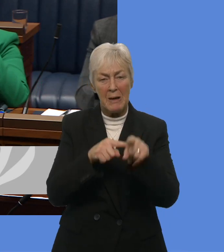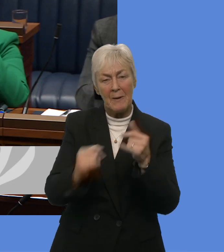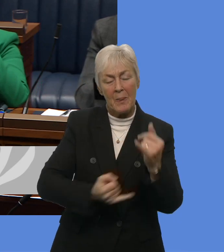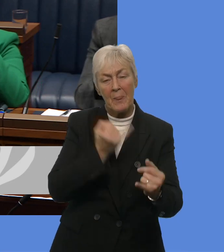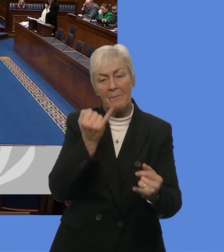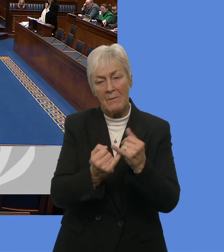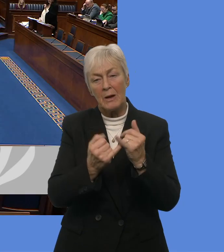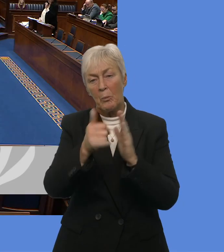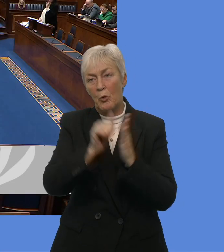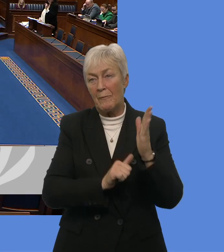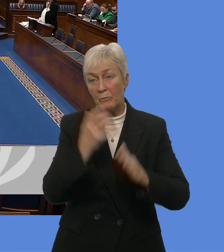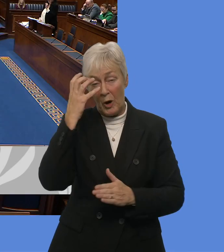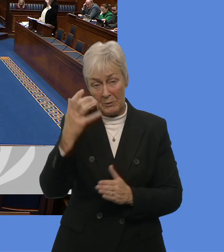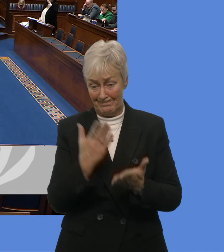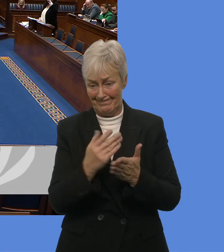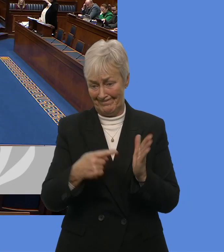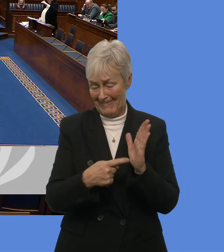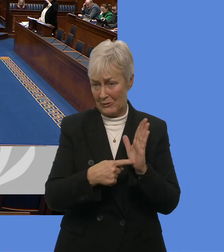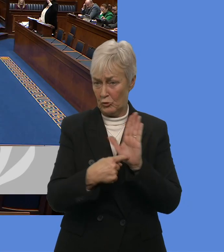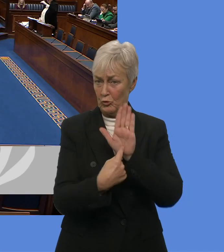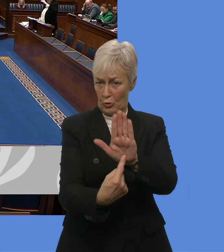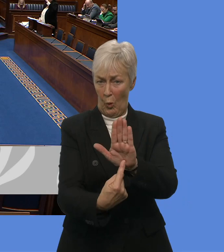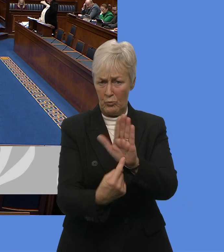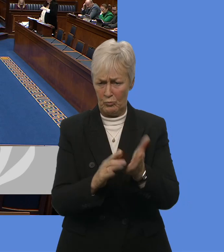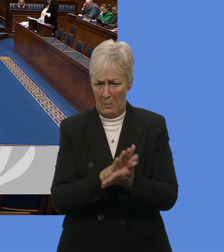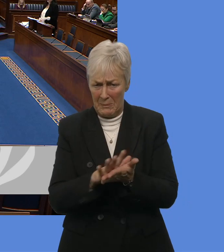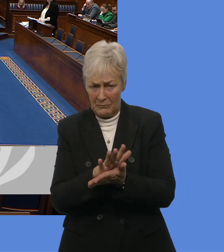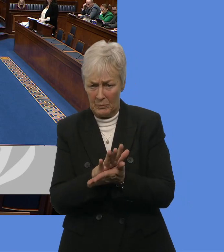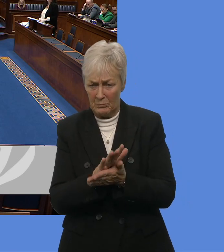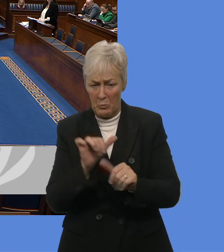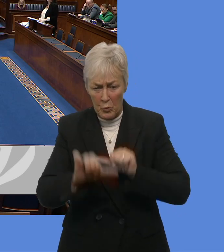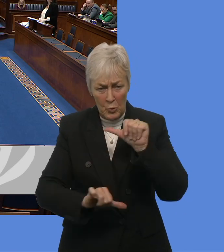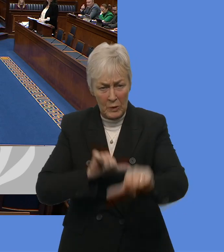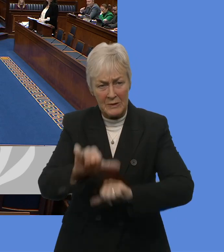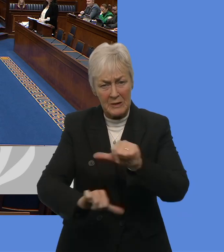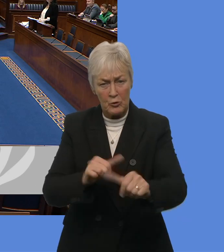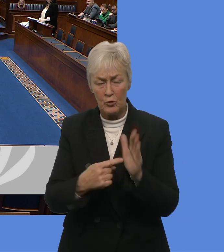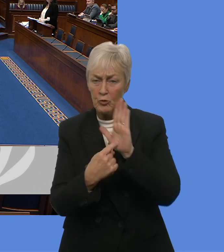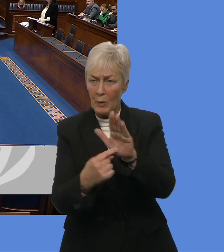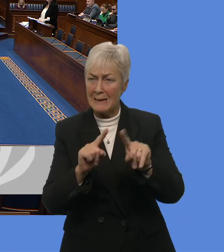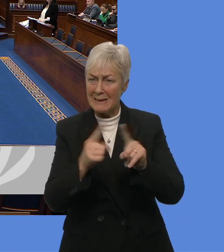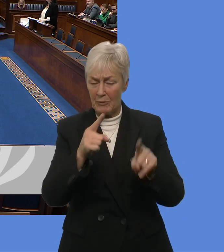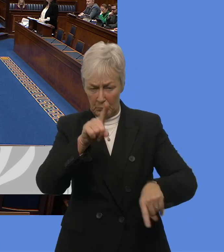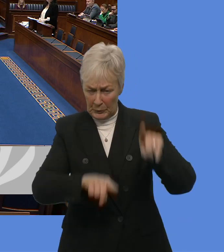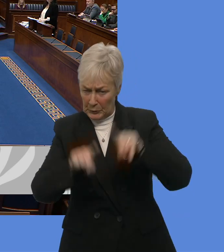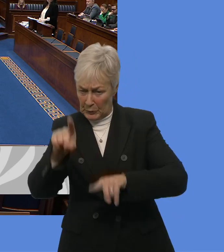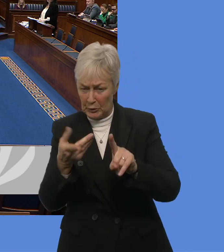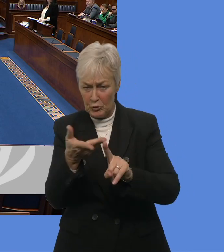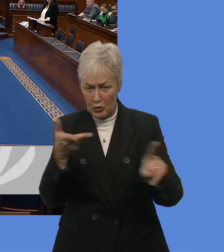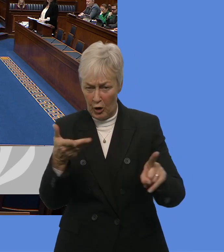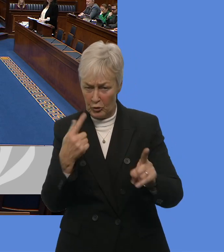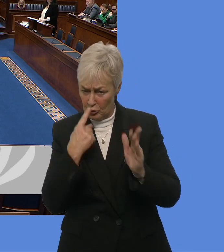for government. So that will show you real and meaningful progress against a wide range of targets and indicators that set